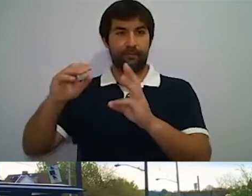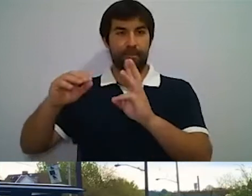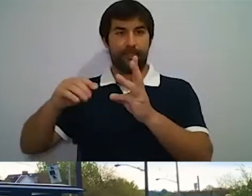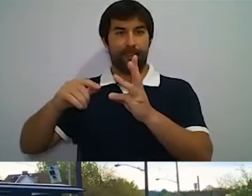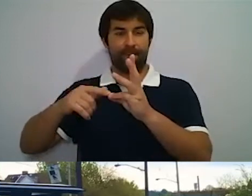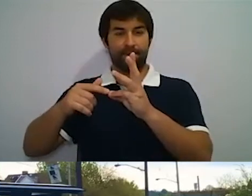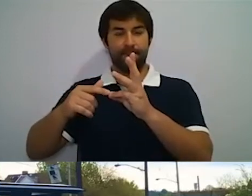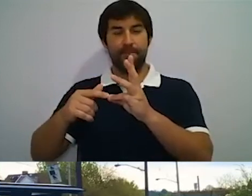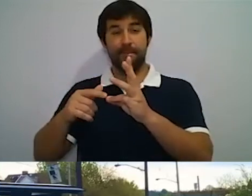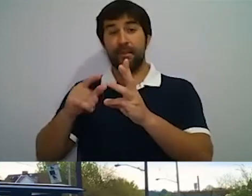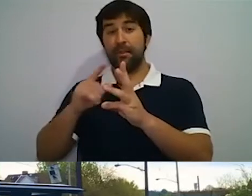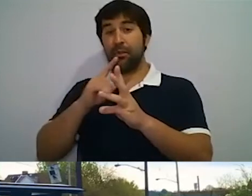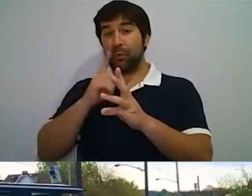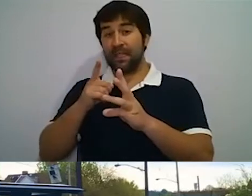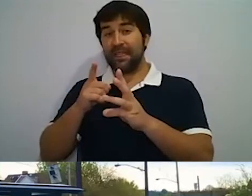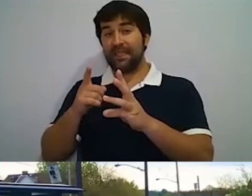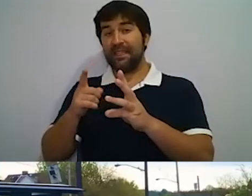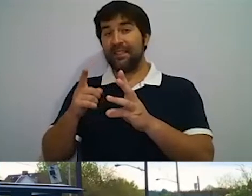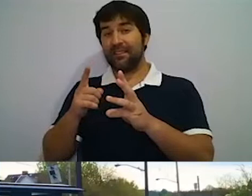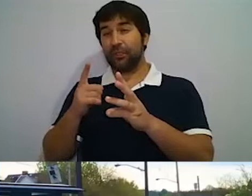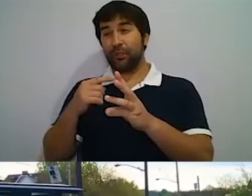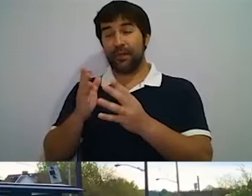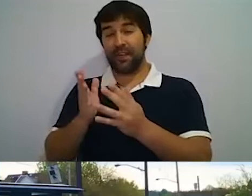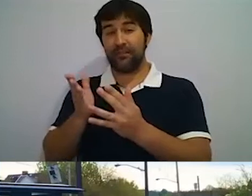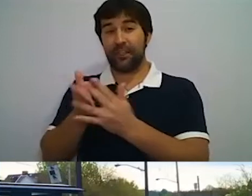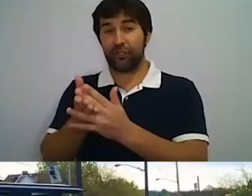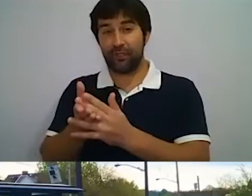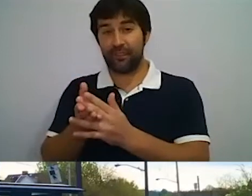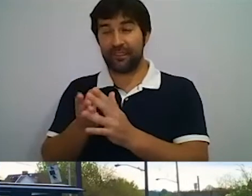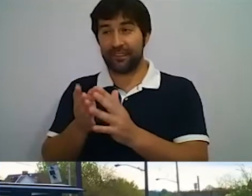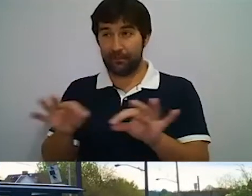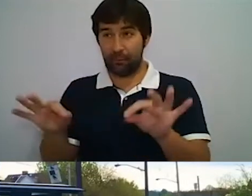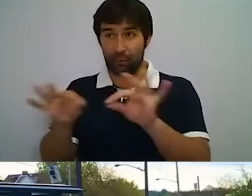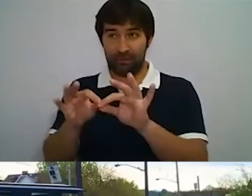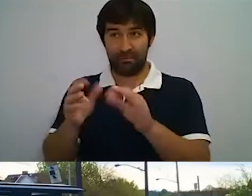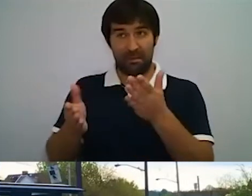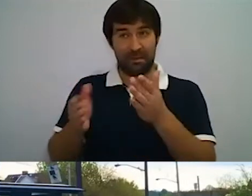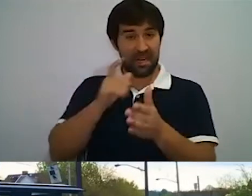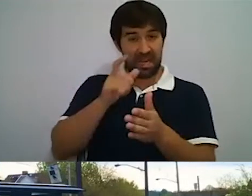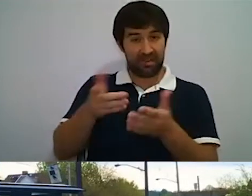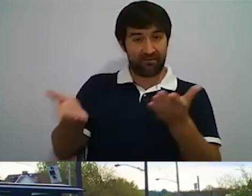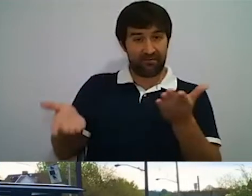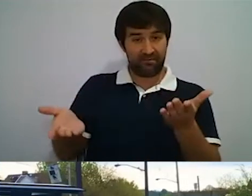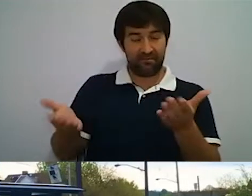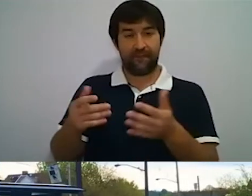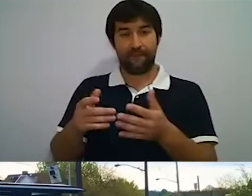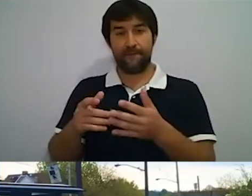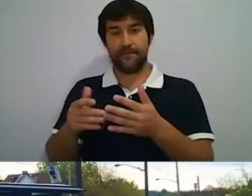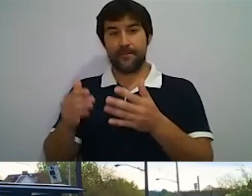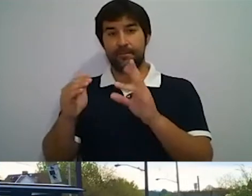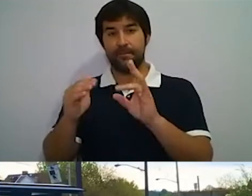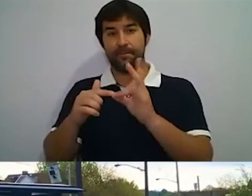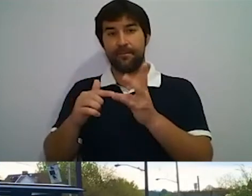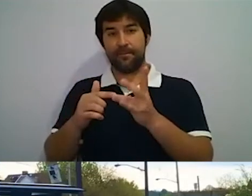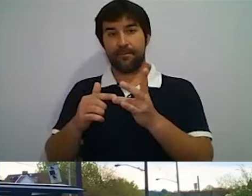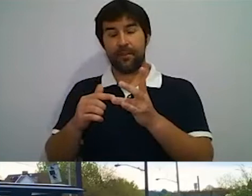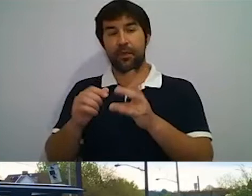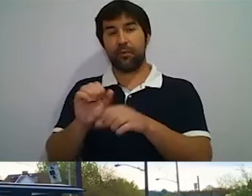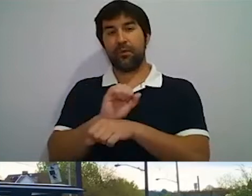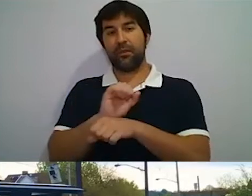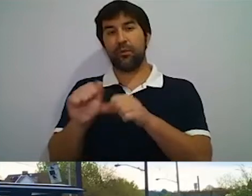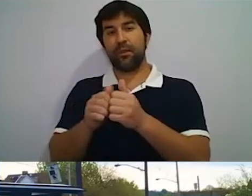had some great technology improvements recently that reduce the amount of labor that we need to do things like open envelopes. So